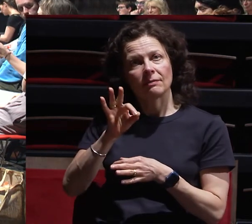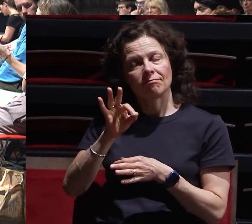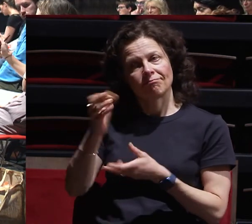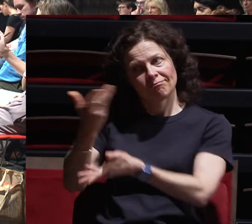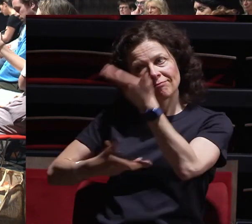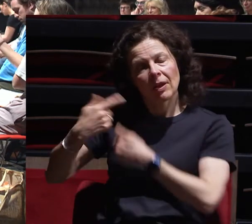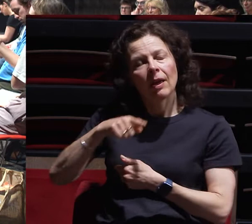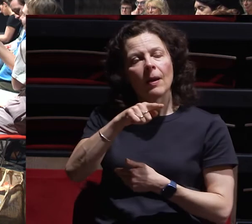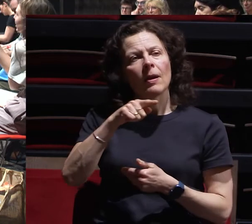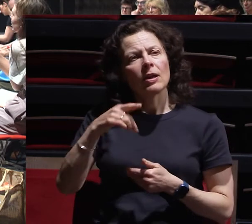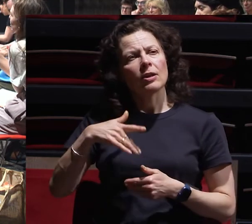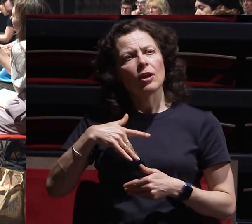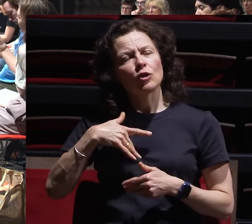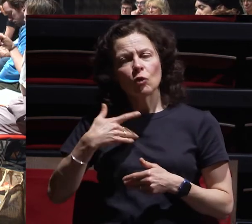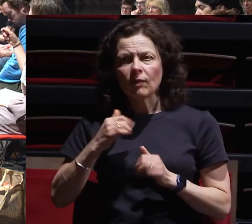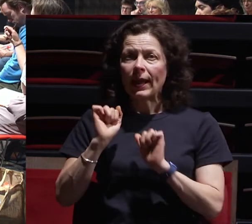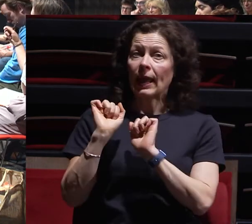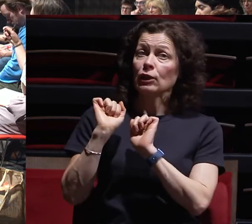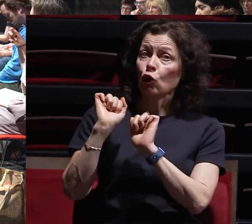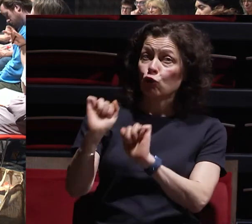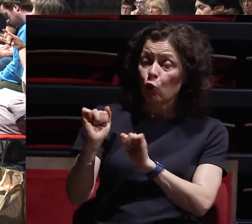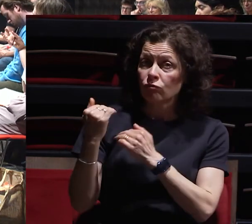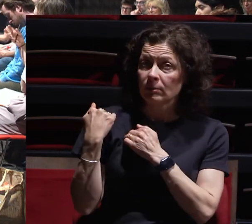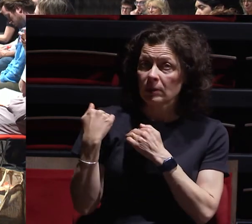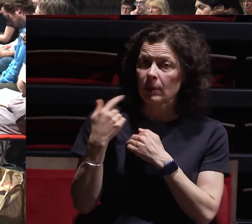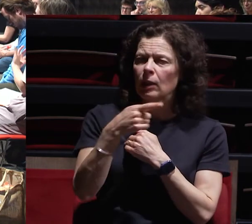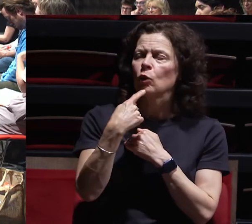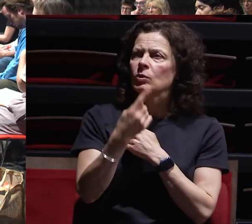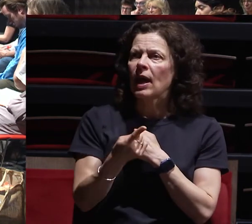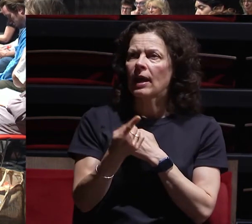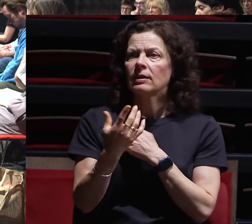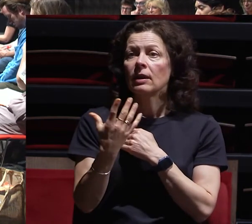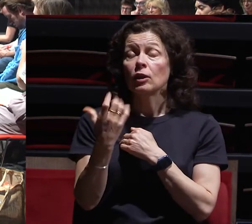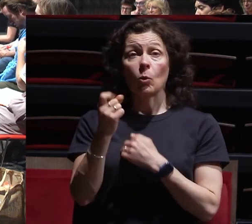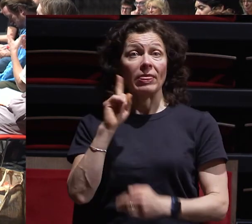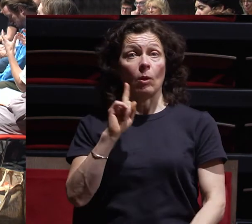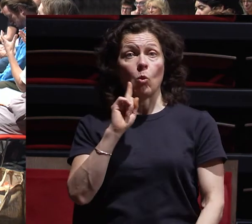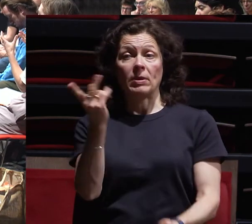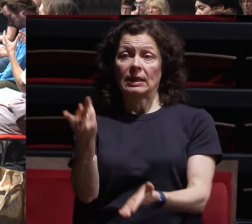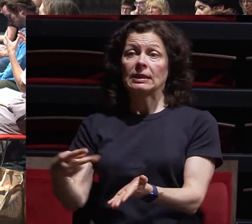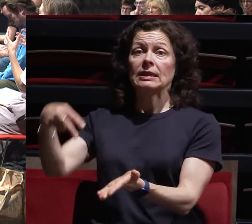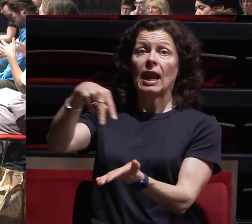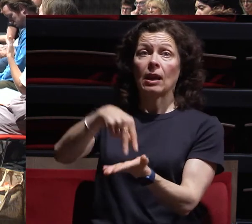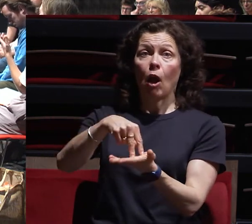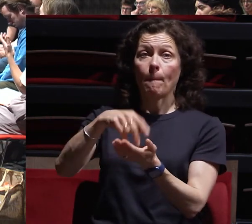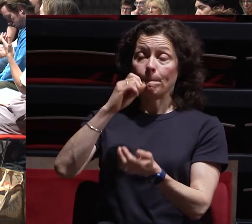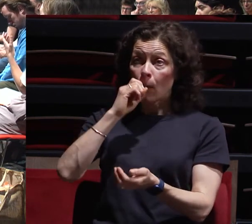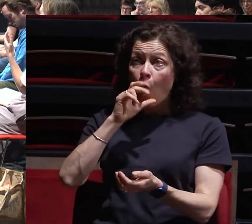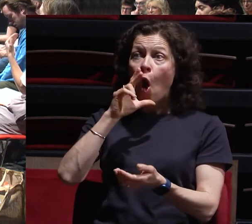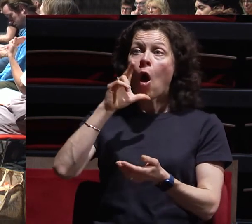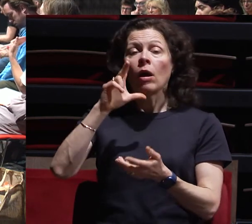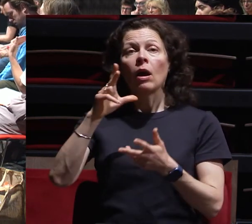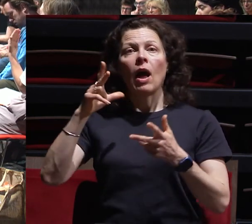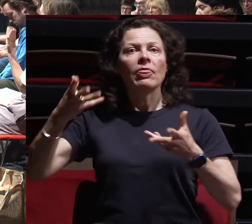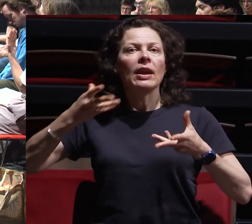Sort of following on from that, do you feel like it's your responsibility, because you mentioned you had her standing